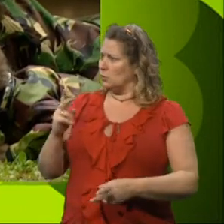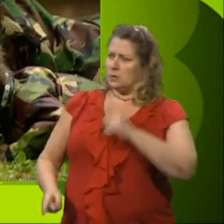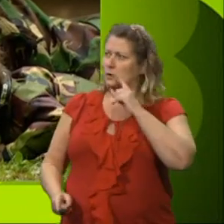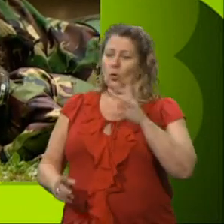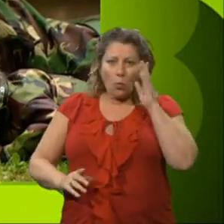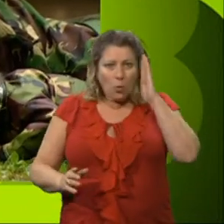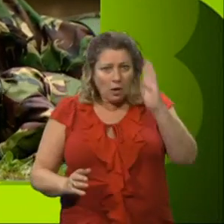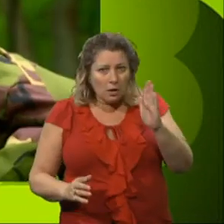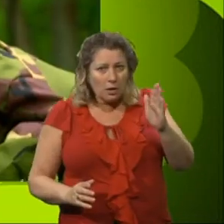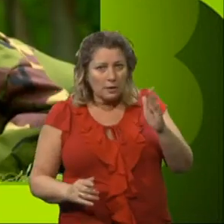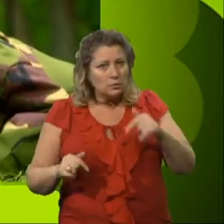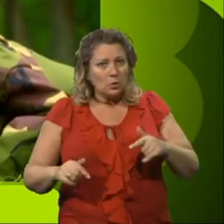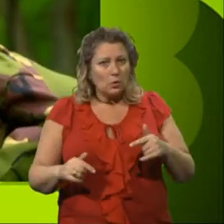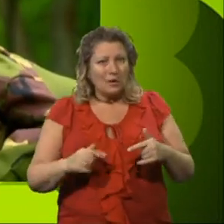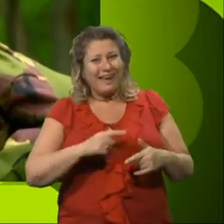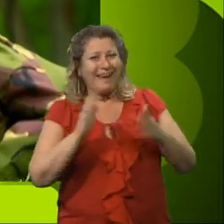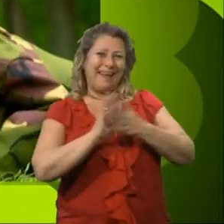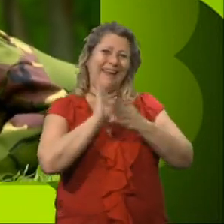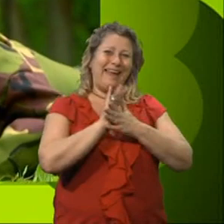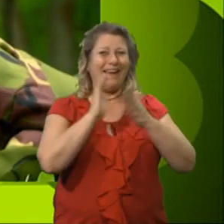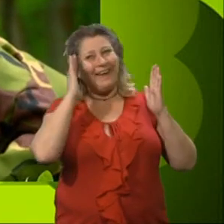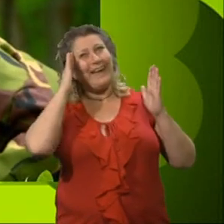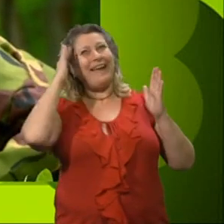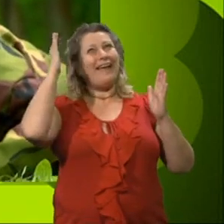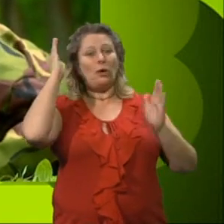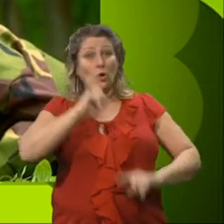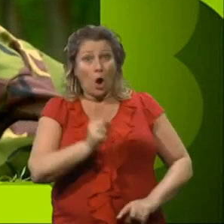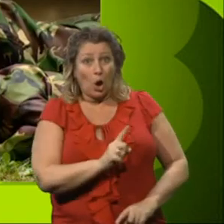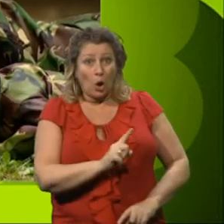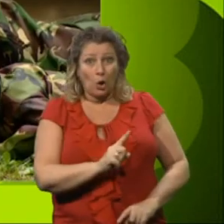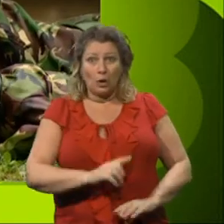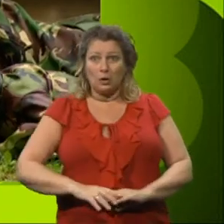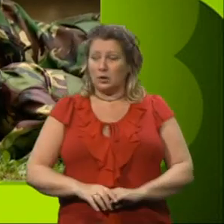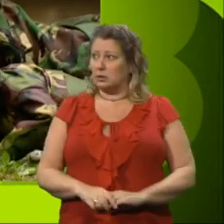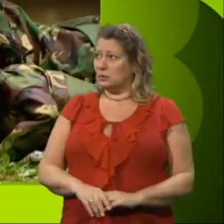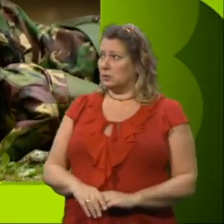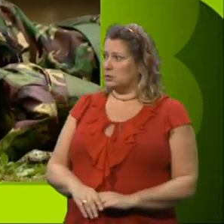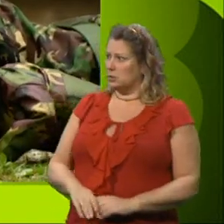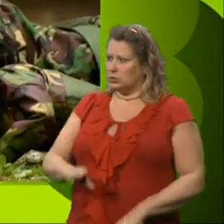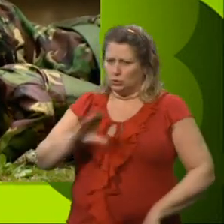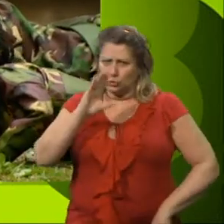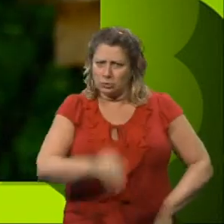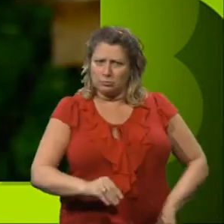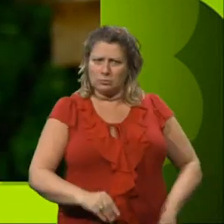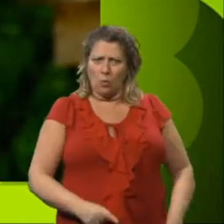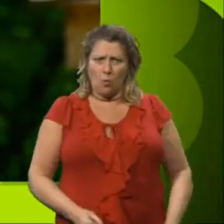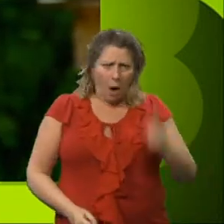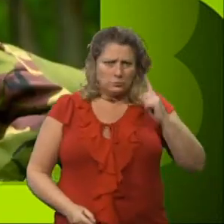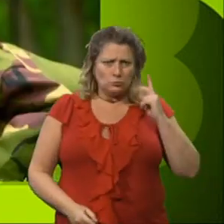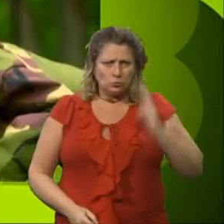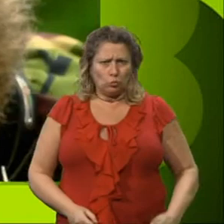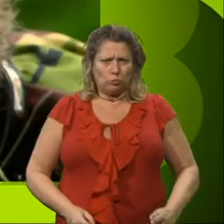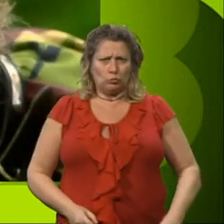One, concentrate. Two, one, this is two, not a good time to go to your happy place. Shut it, Digweed! And one,